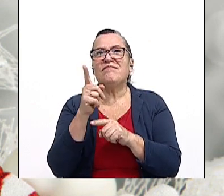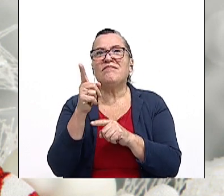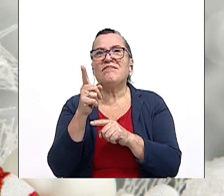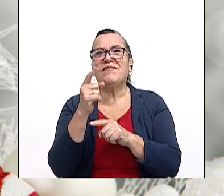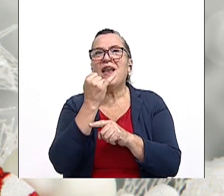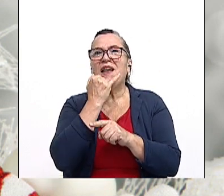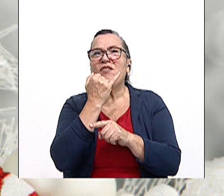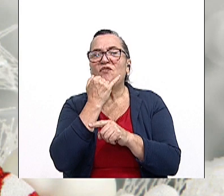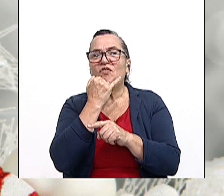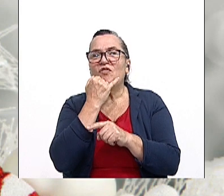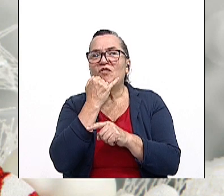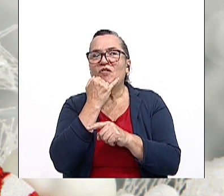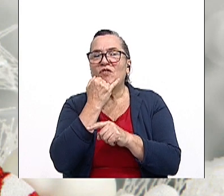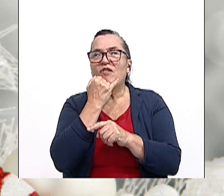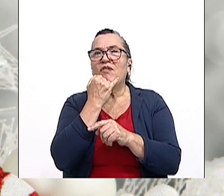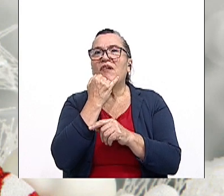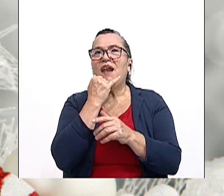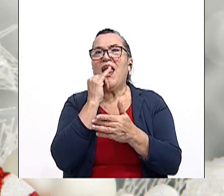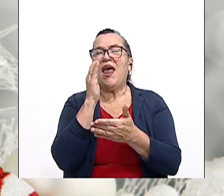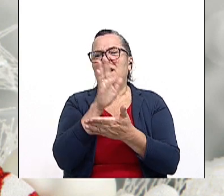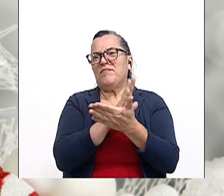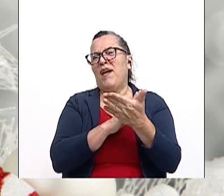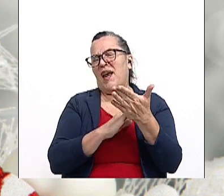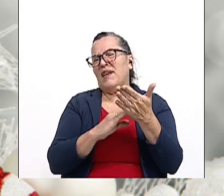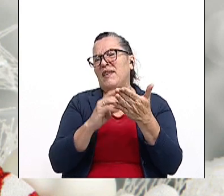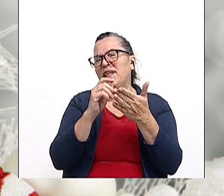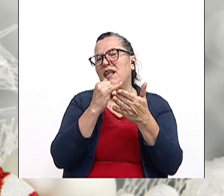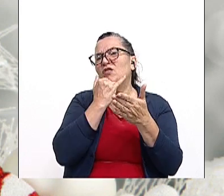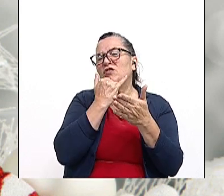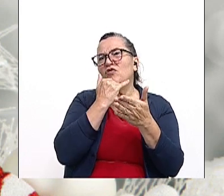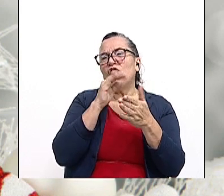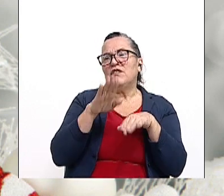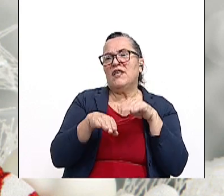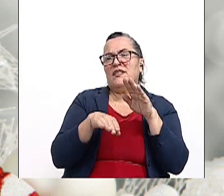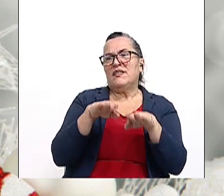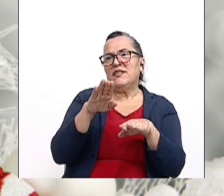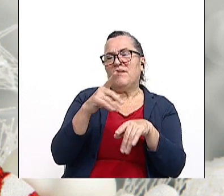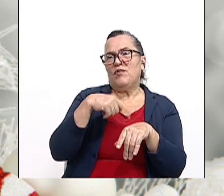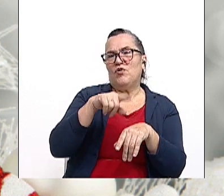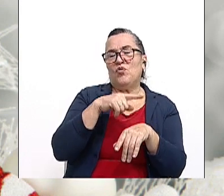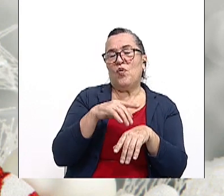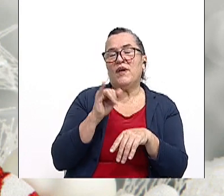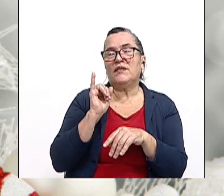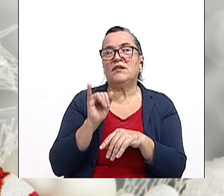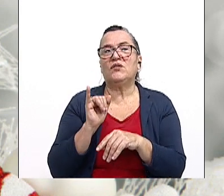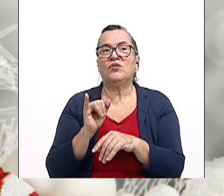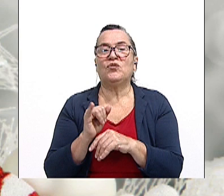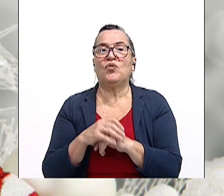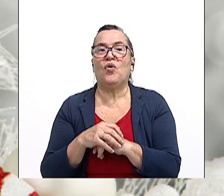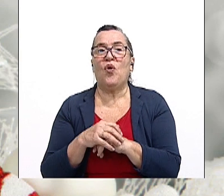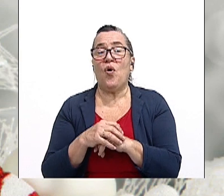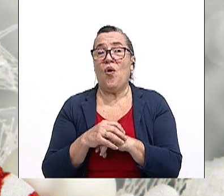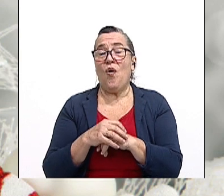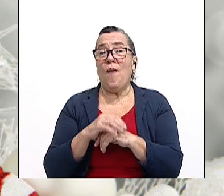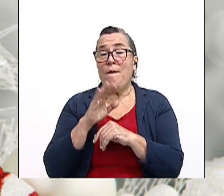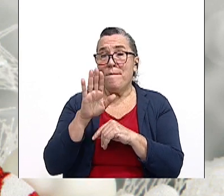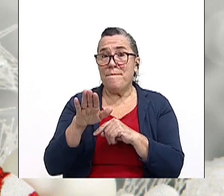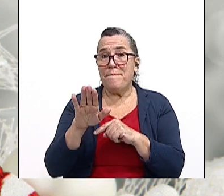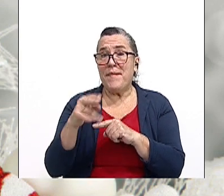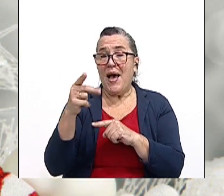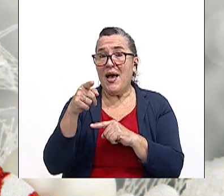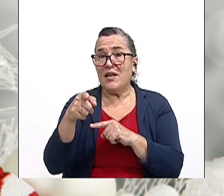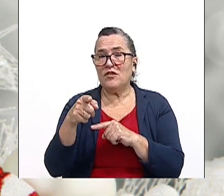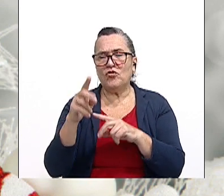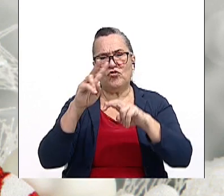it's part of writing. Okay, so we have some steps. So our next step is